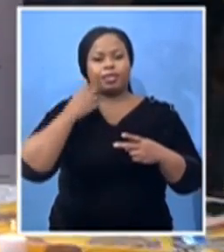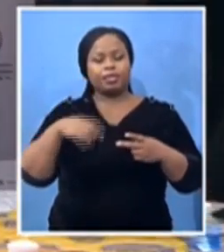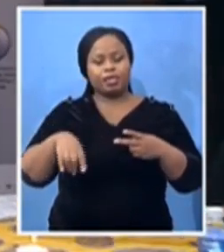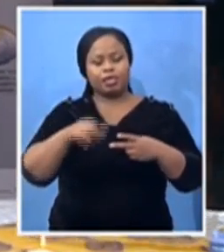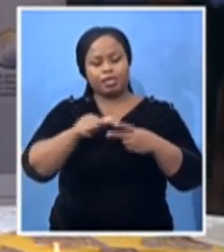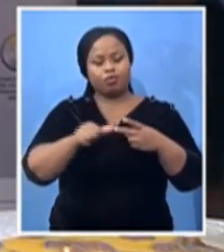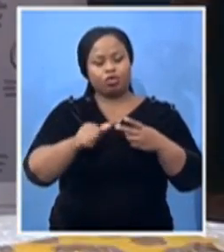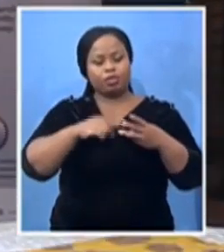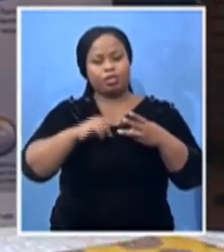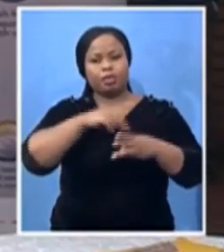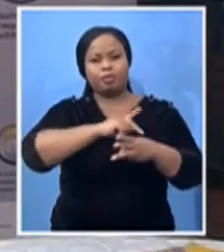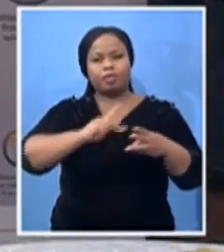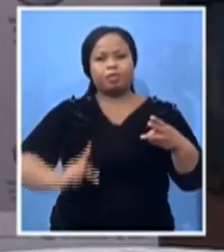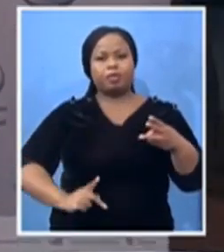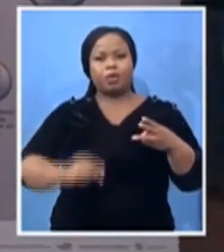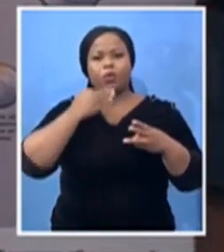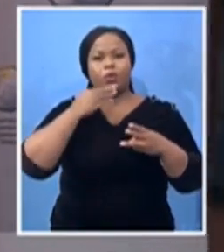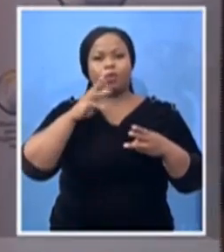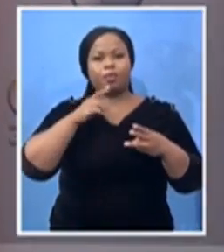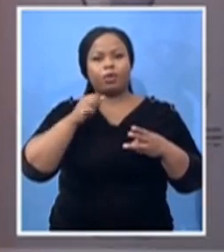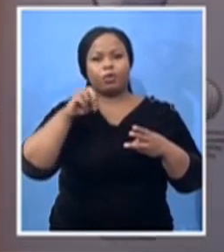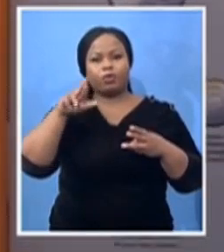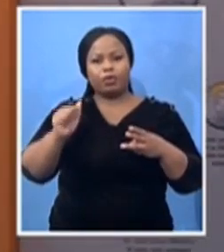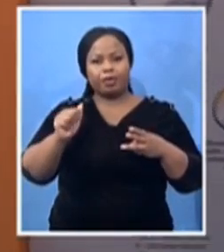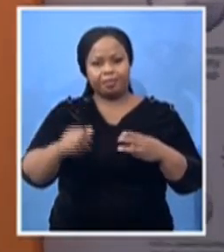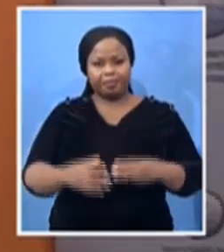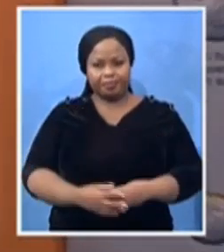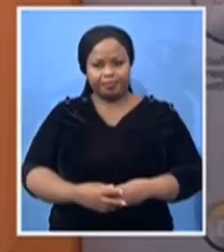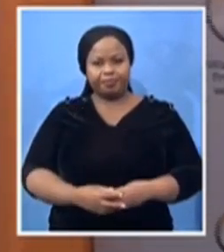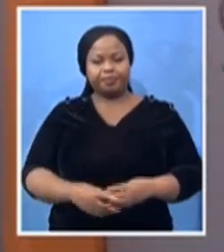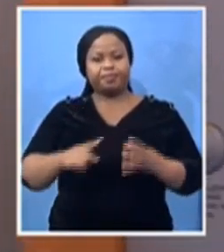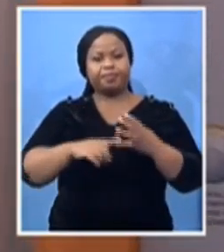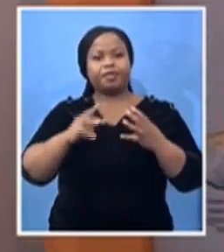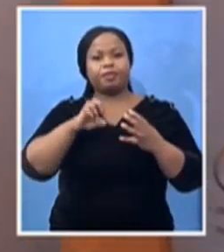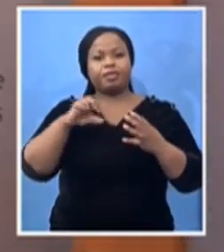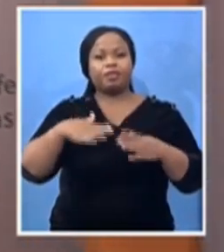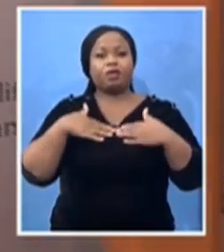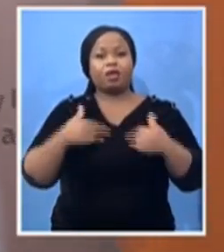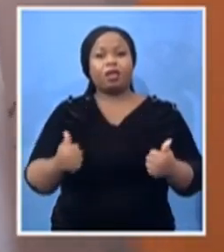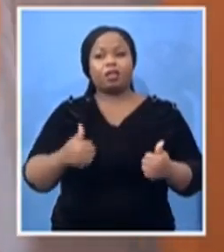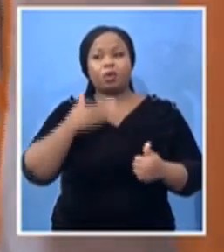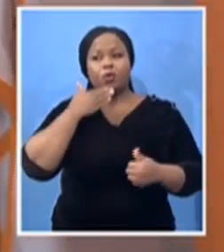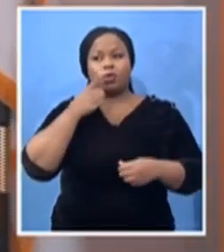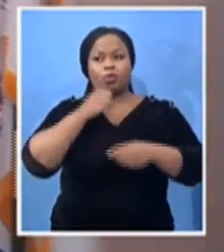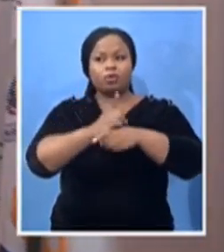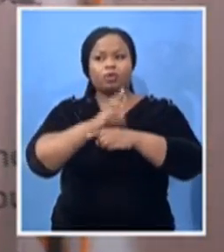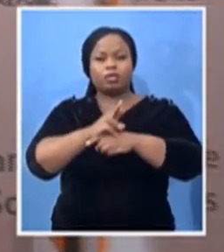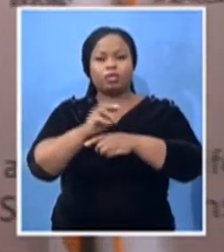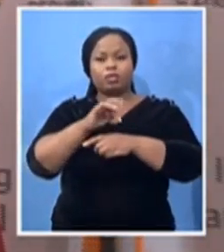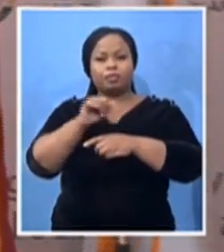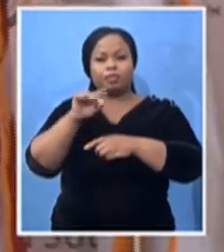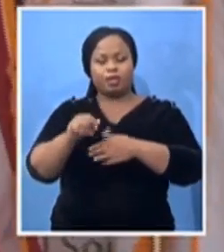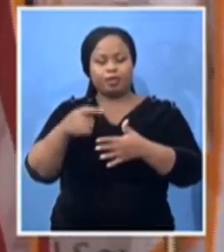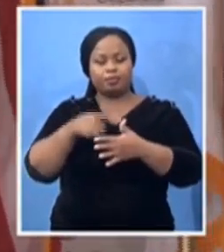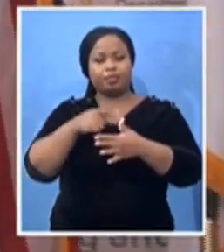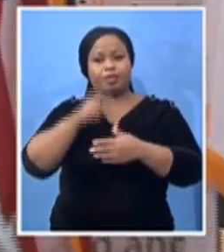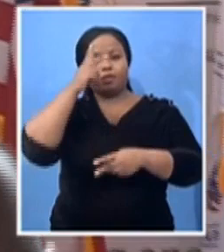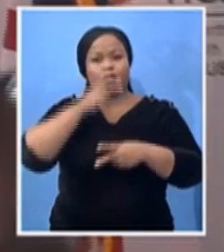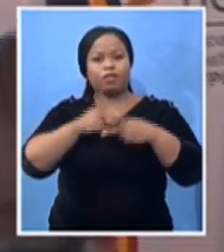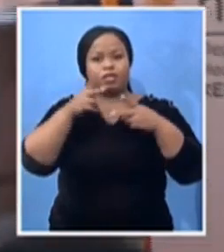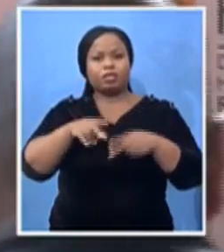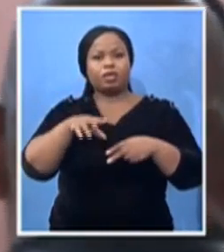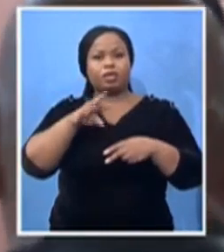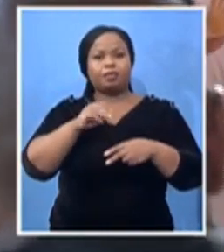Makhura, MEC for Health, Dr Masuku, Professor Mativa, staff from the Chris